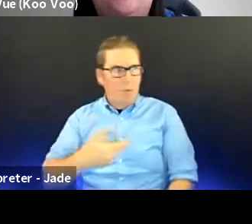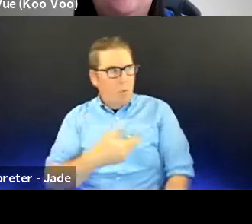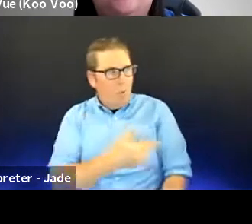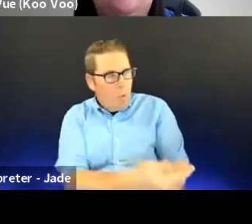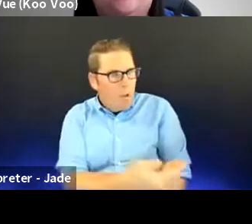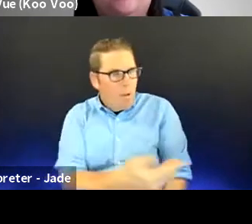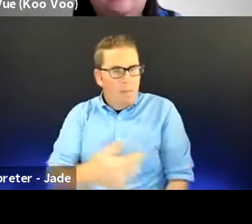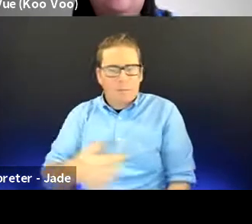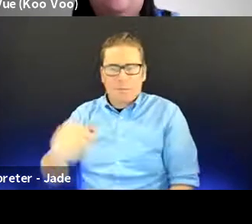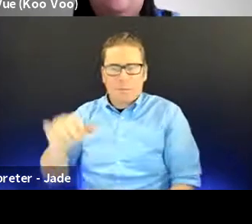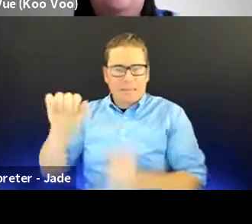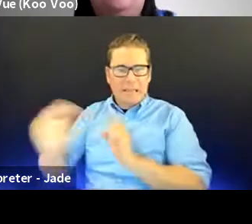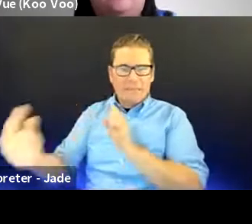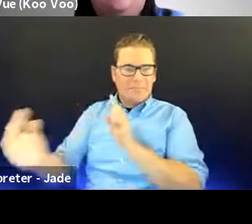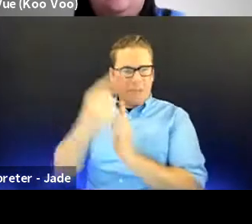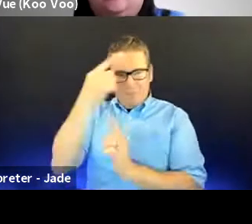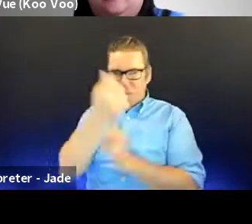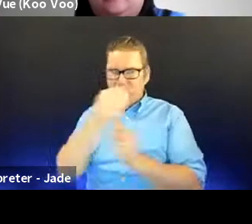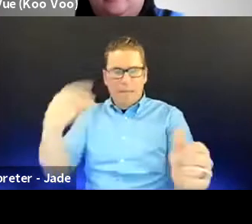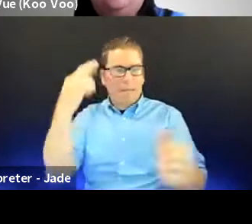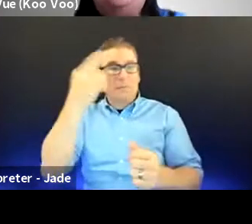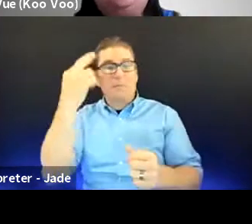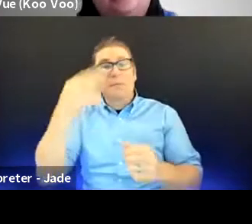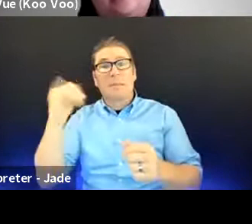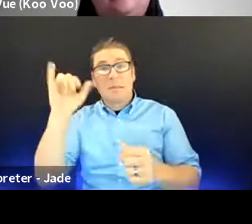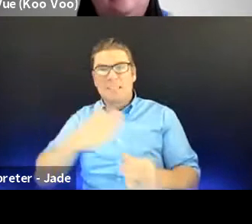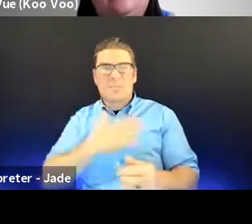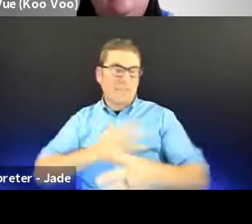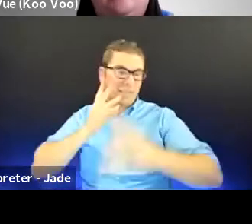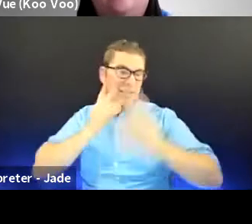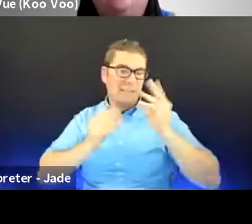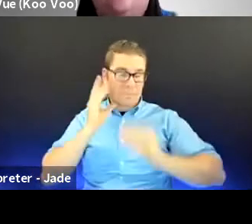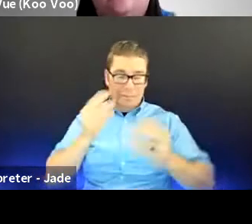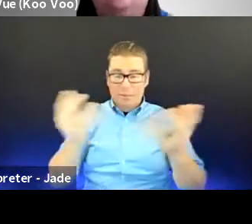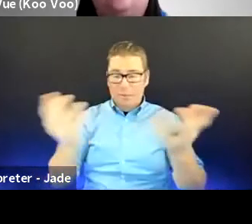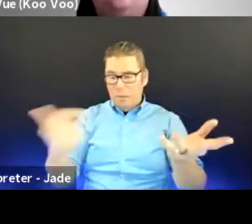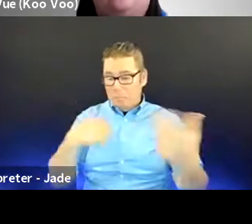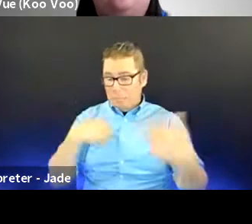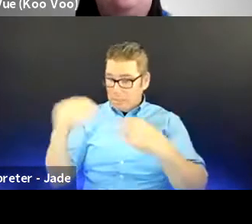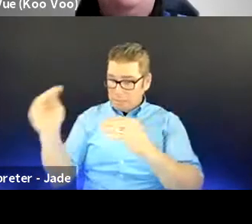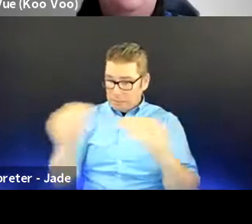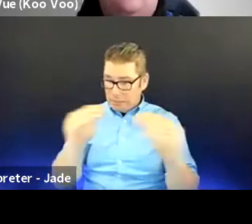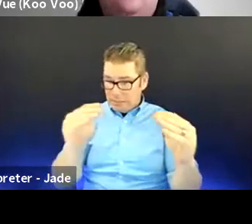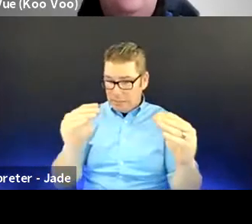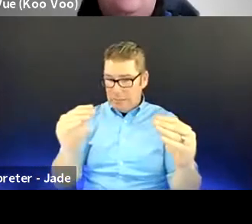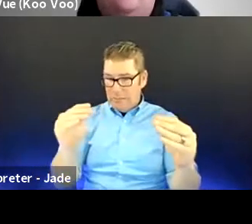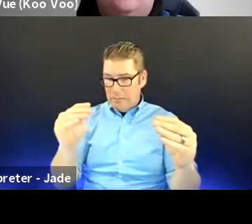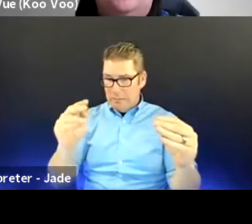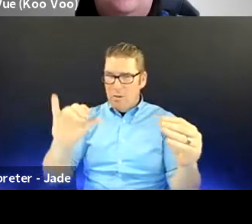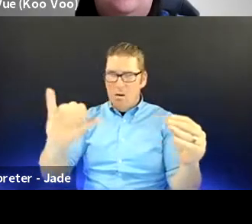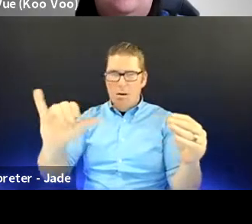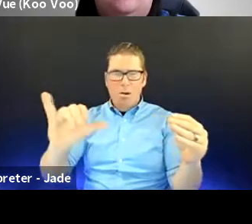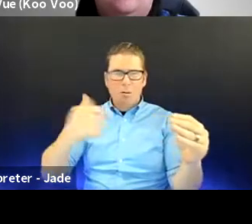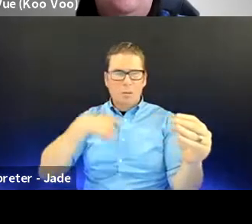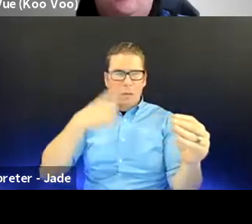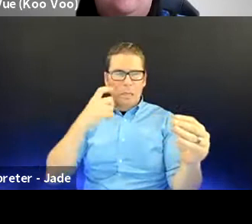my experience has been. And then aside from the teaching, I also found a very welcoming environment at Fresno